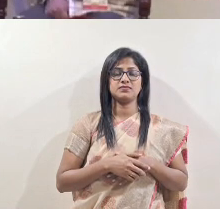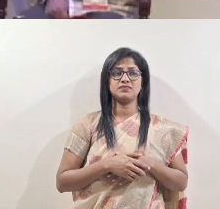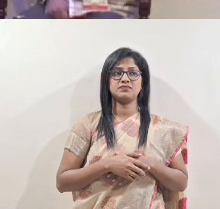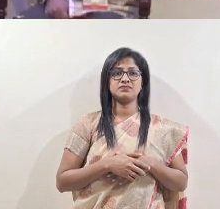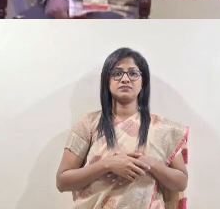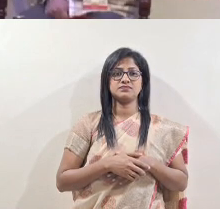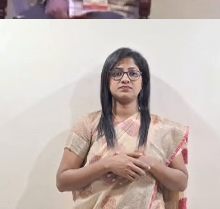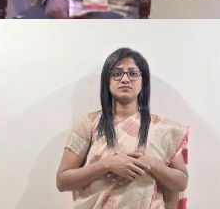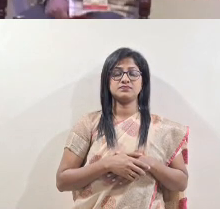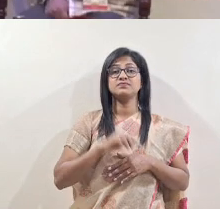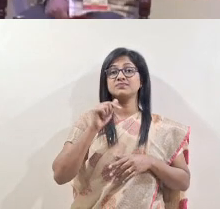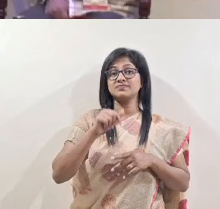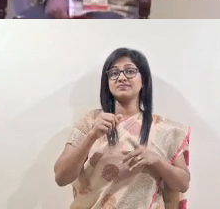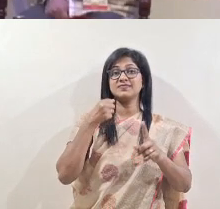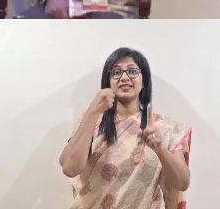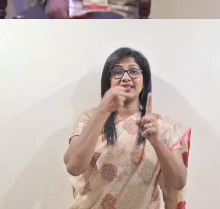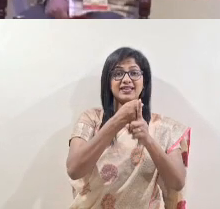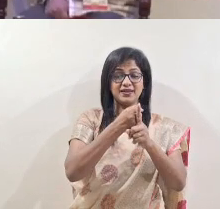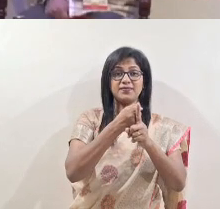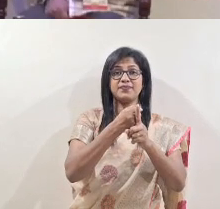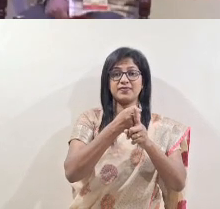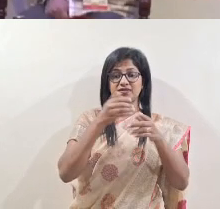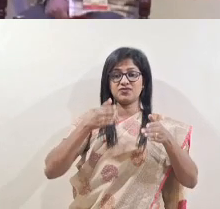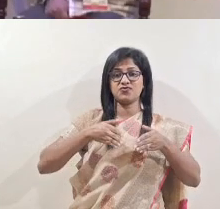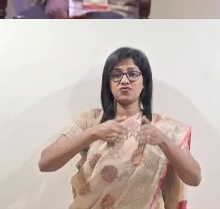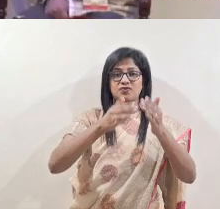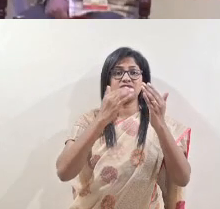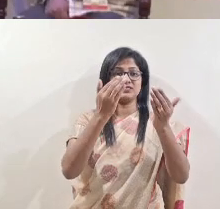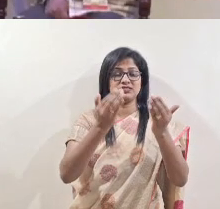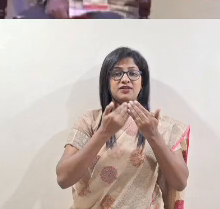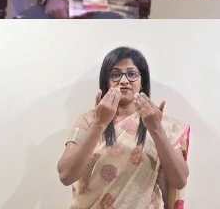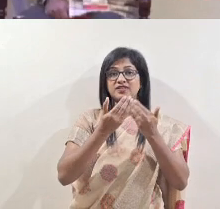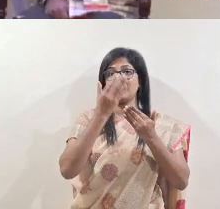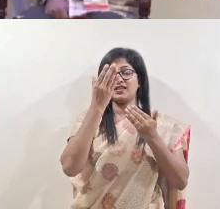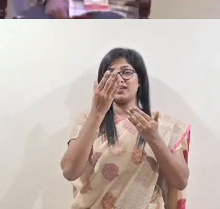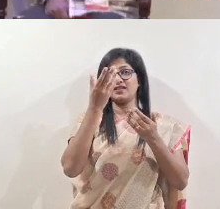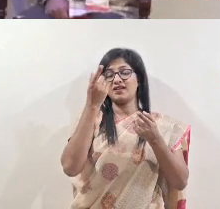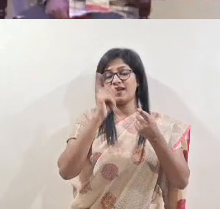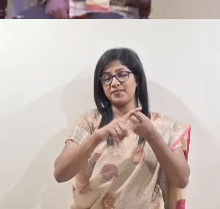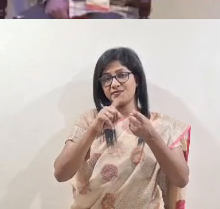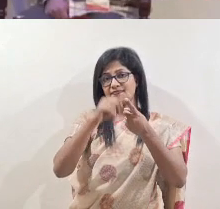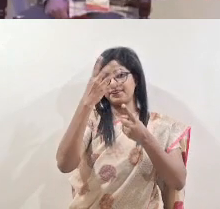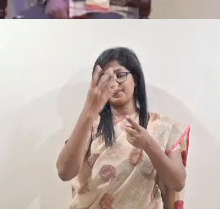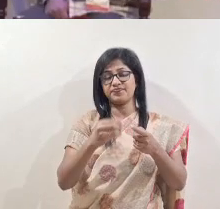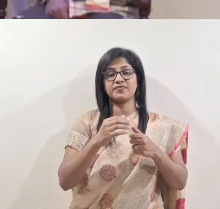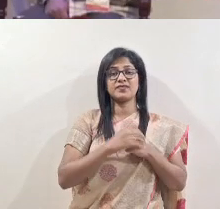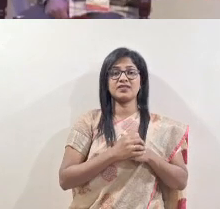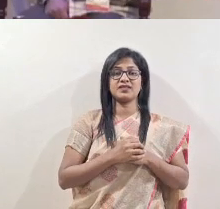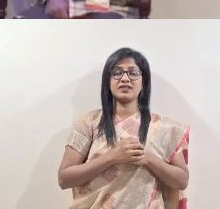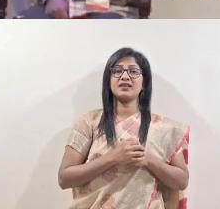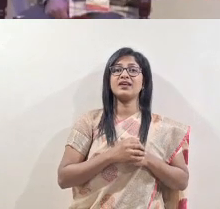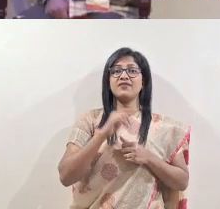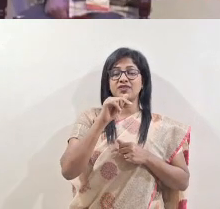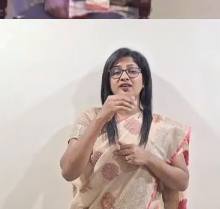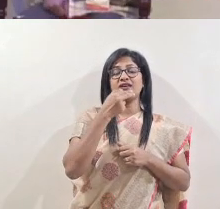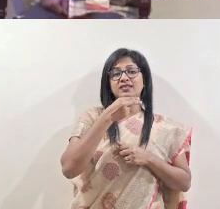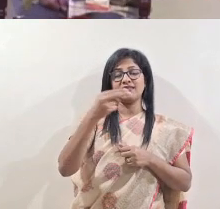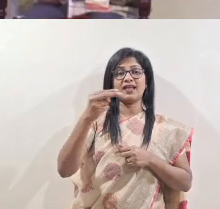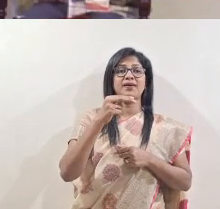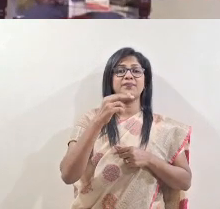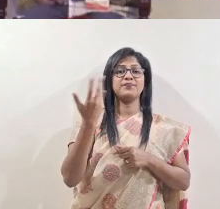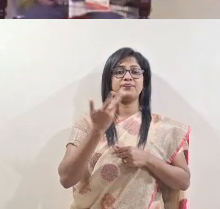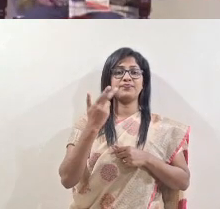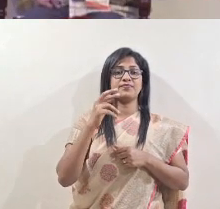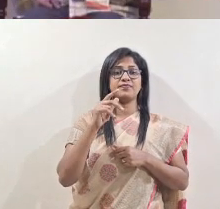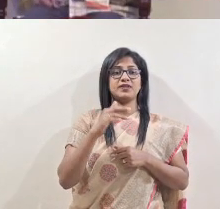The impact of the road safety fortnight. Yes. So what we call these things as, we